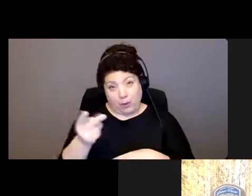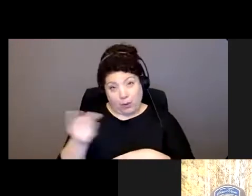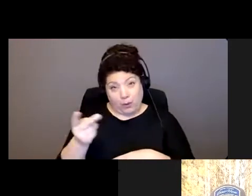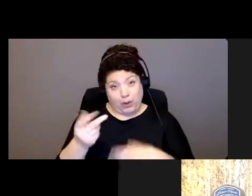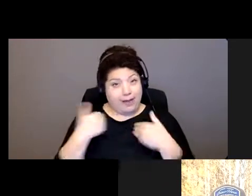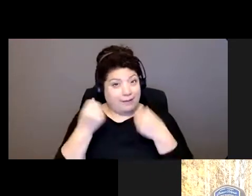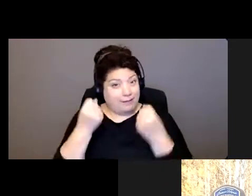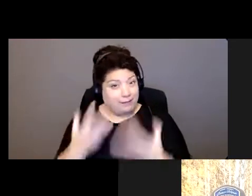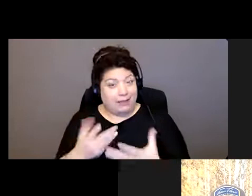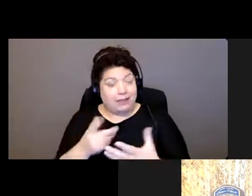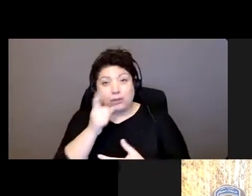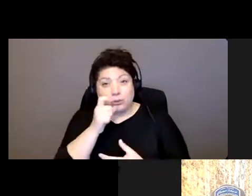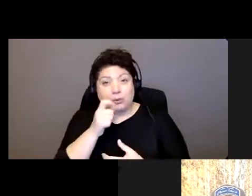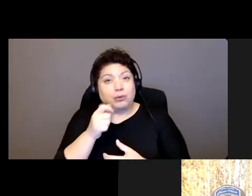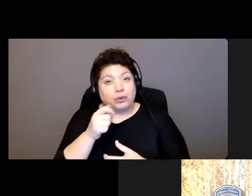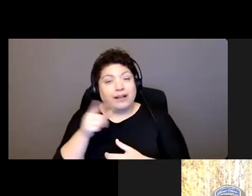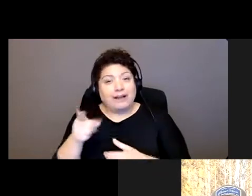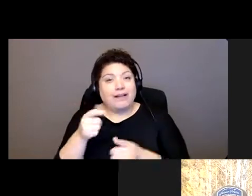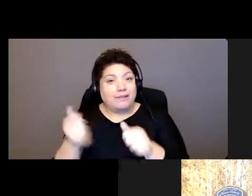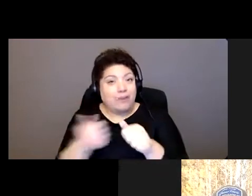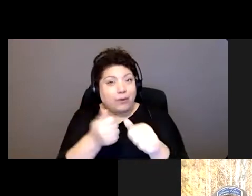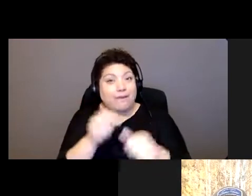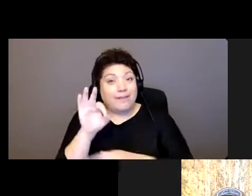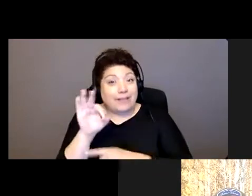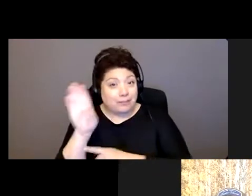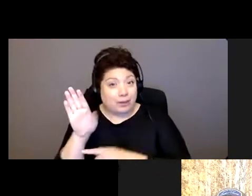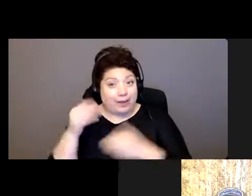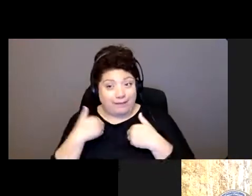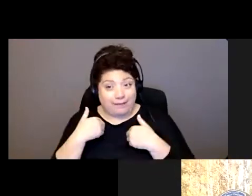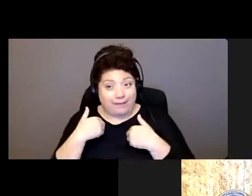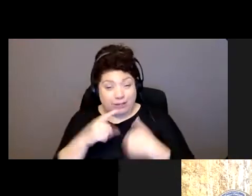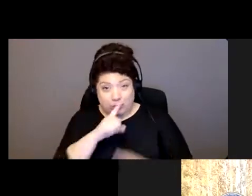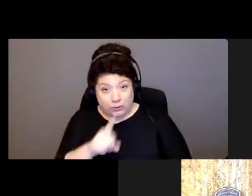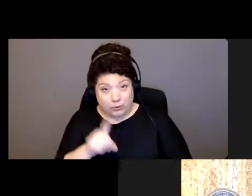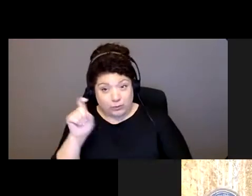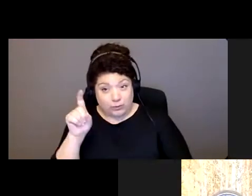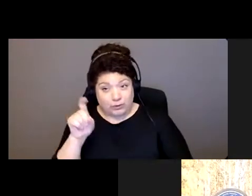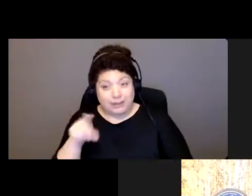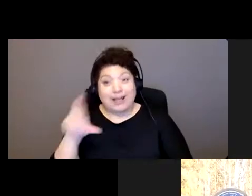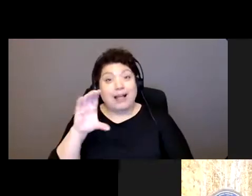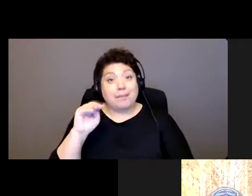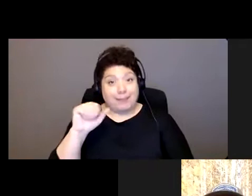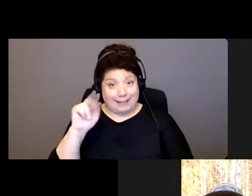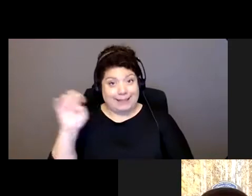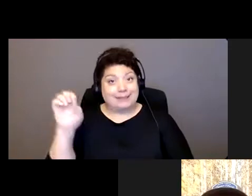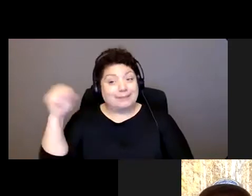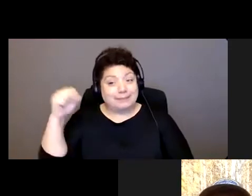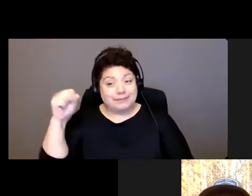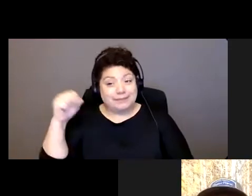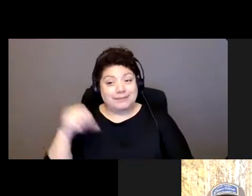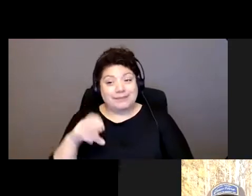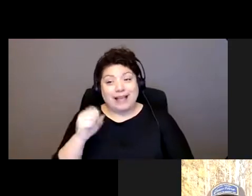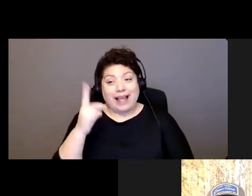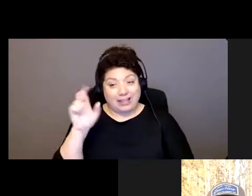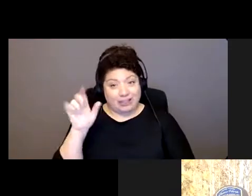of followers on your Facebook accounts. Is that right? Mani? Yes. Ashley? So I think you will I gain. don't